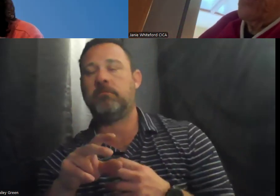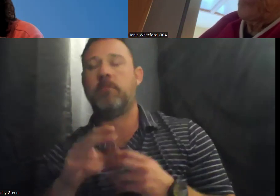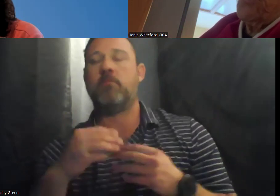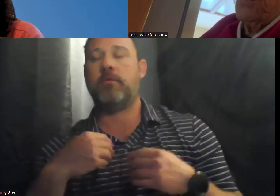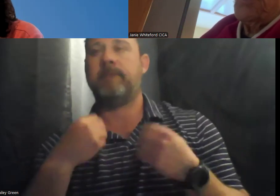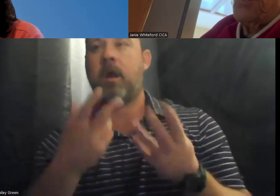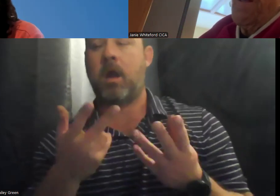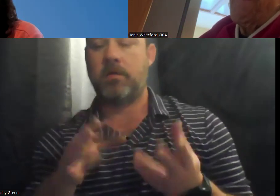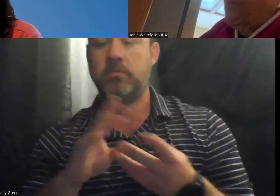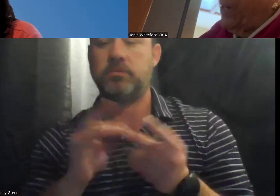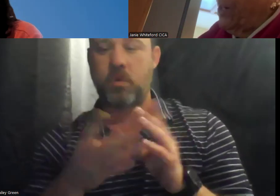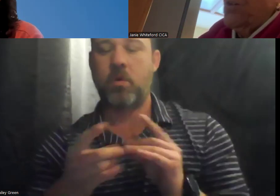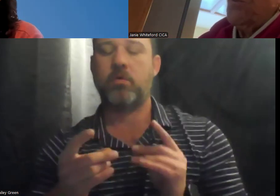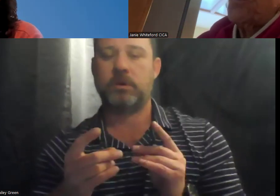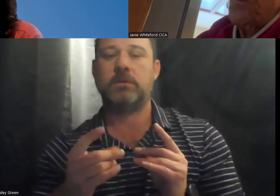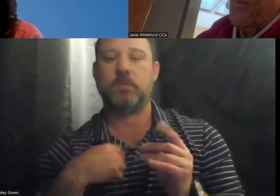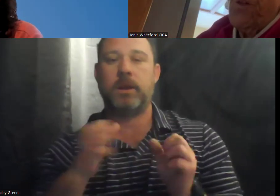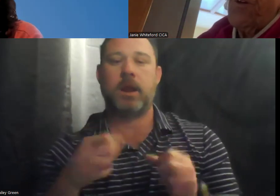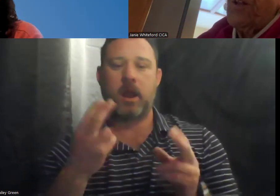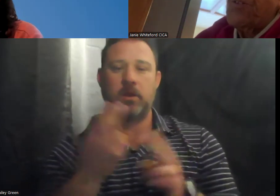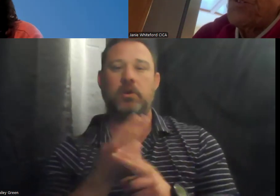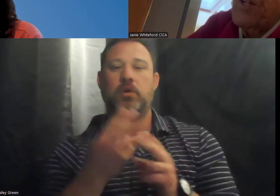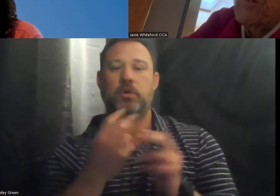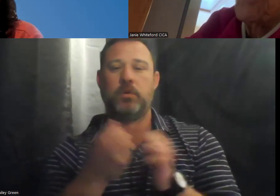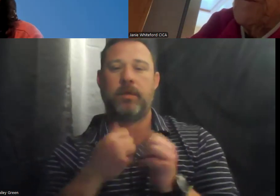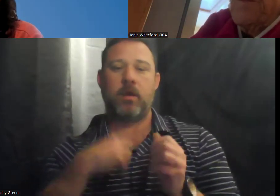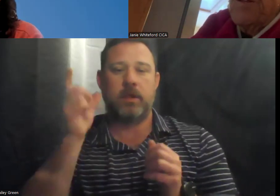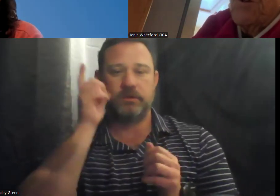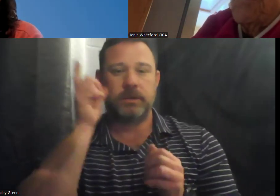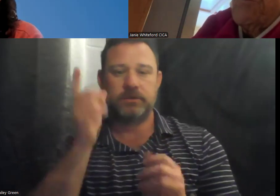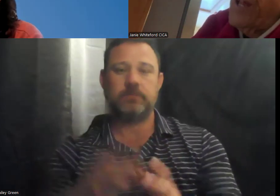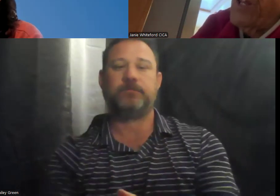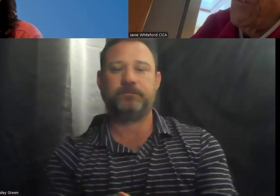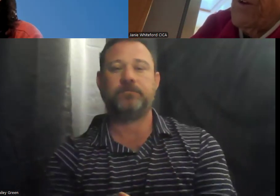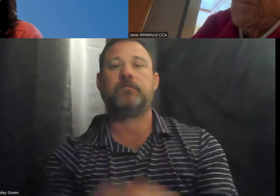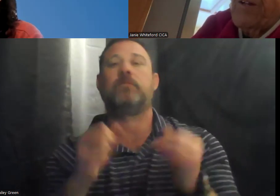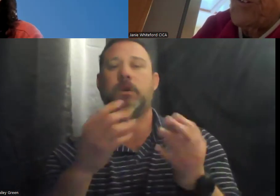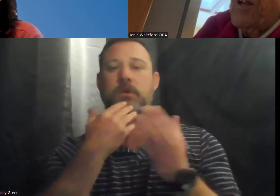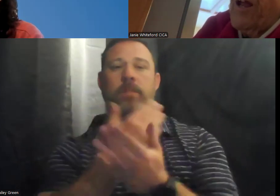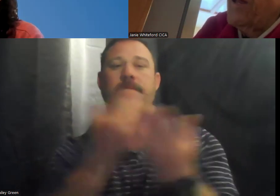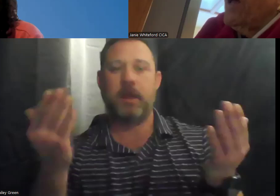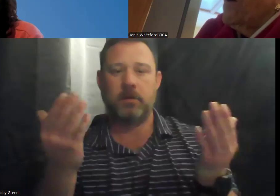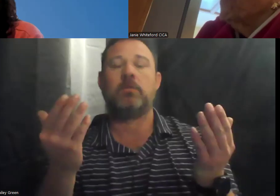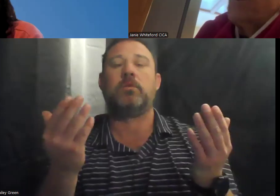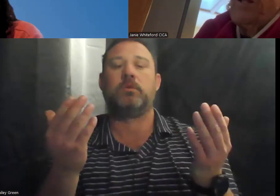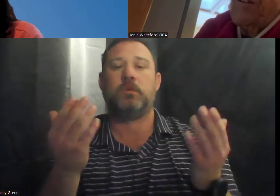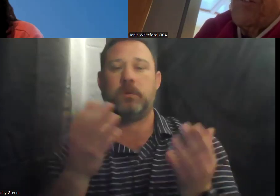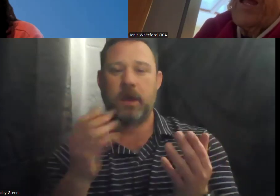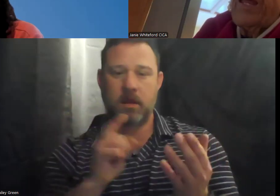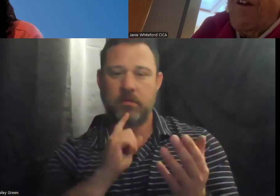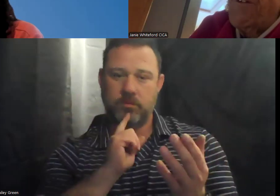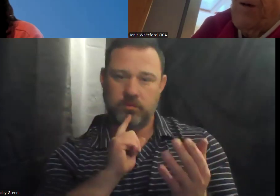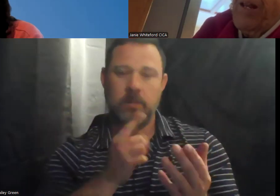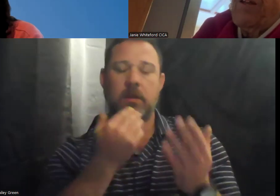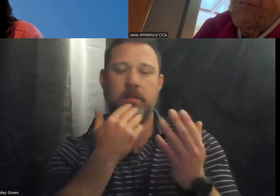provide those stories that we can use with our legislators. So thank you very much. And I really